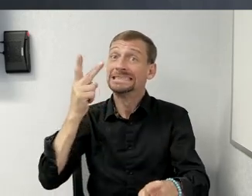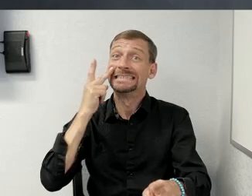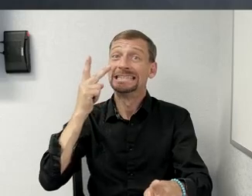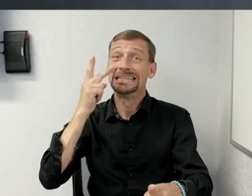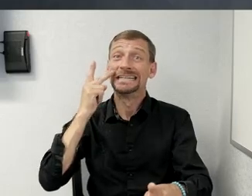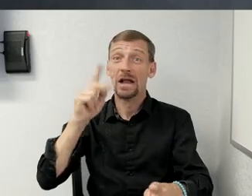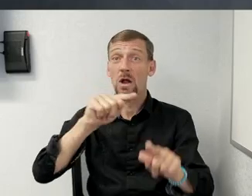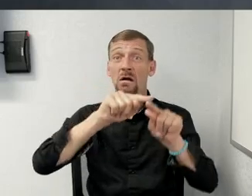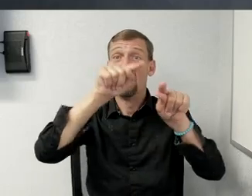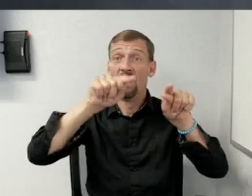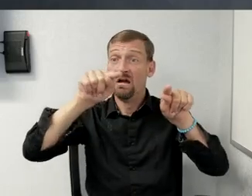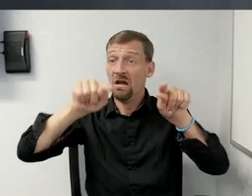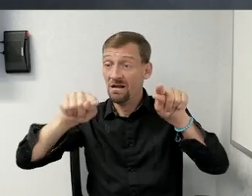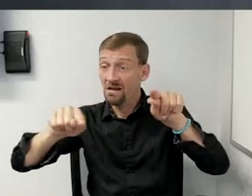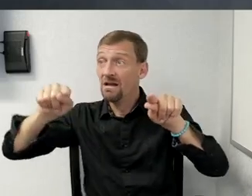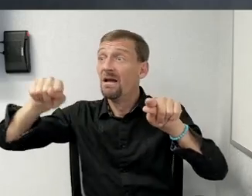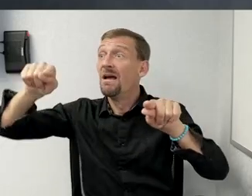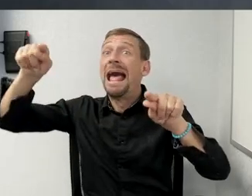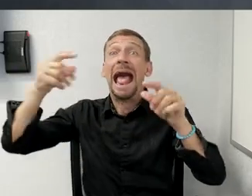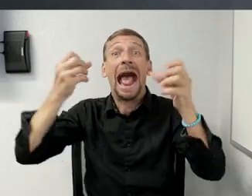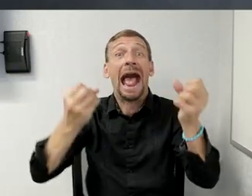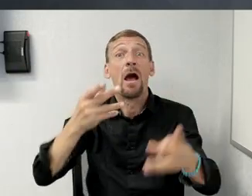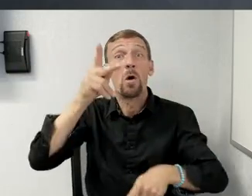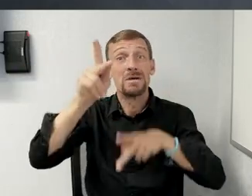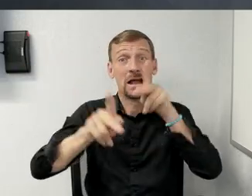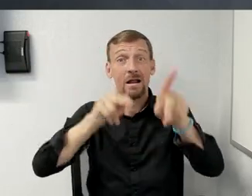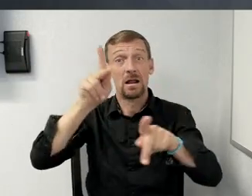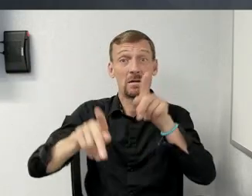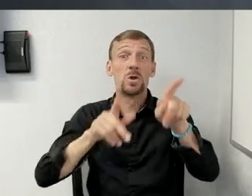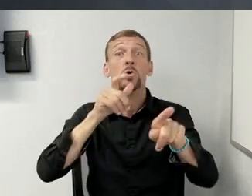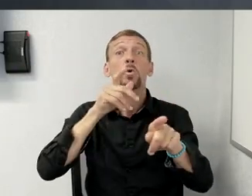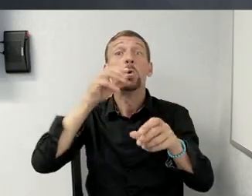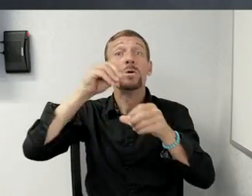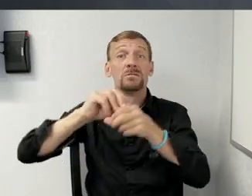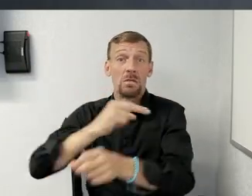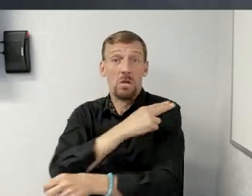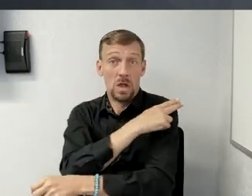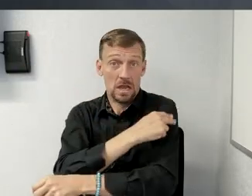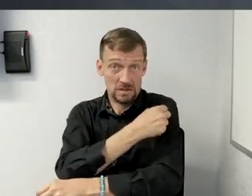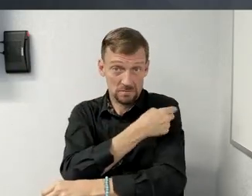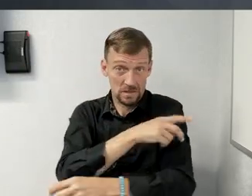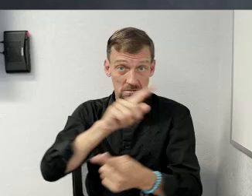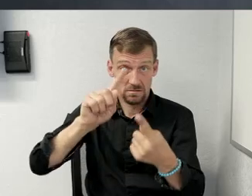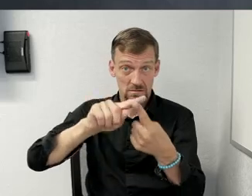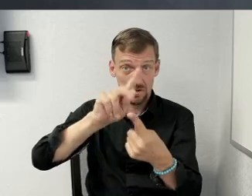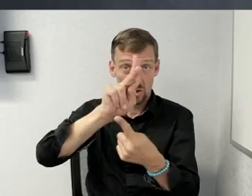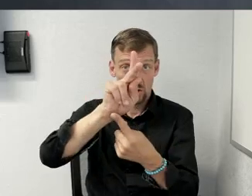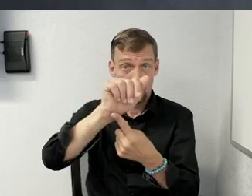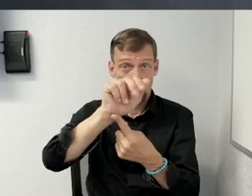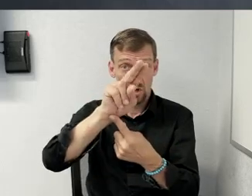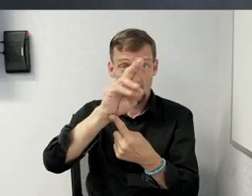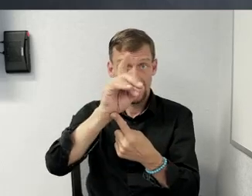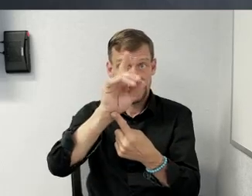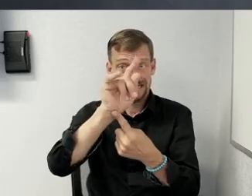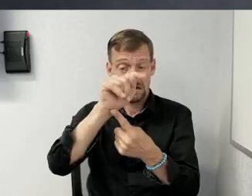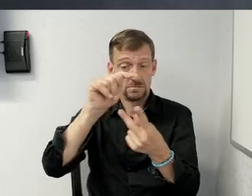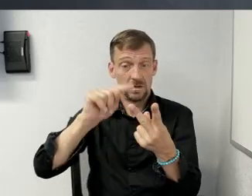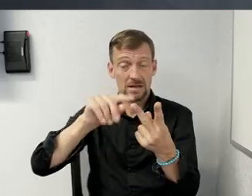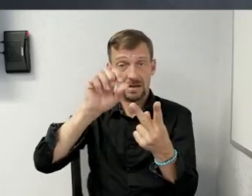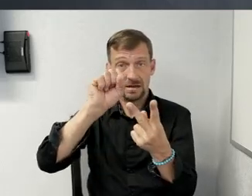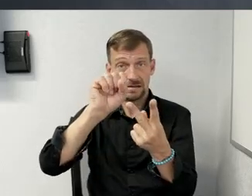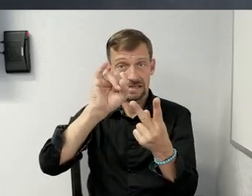daily occupancy. And again, it's really just the two hospitals, Sierra View and Kaweah Delta, but it